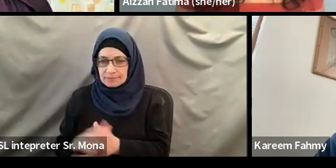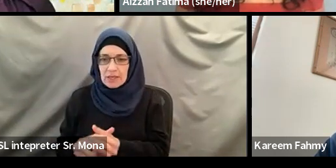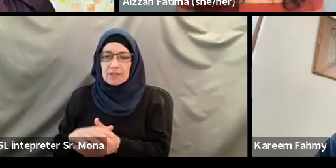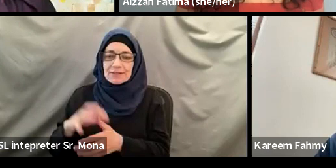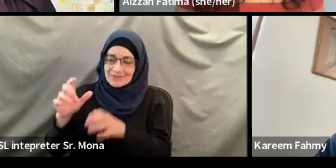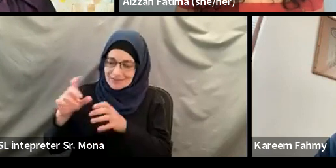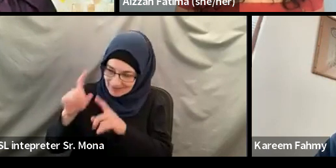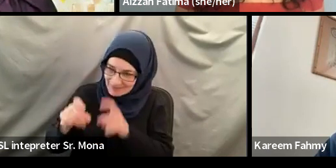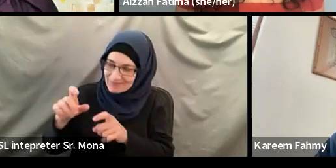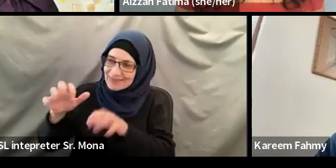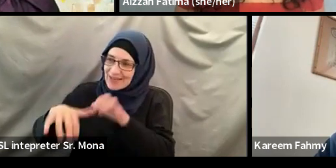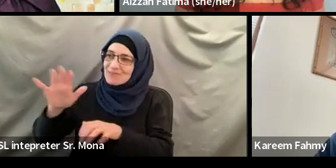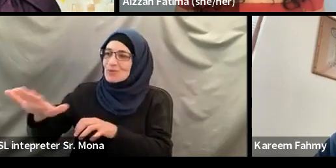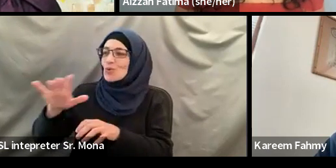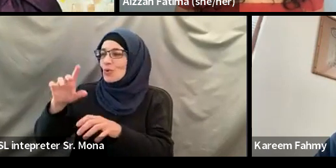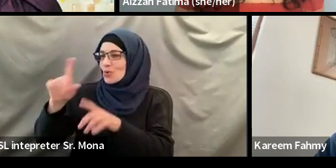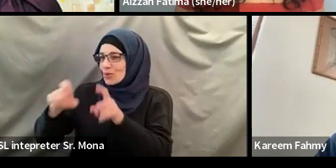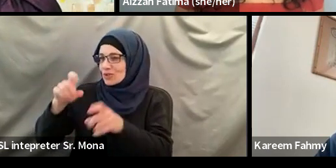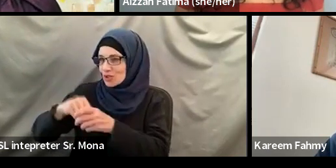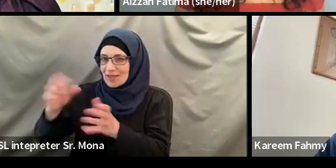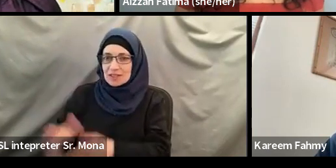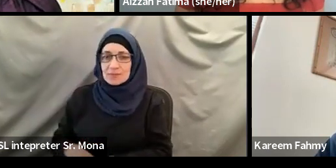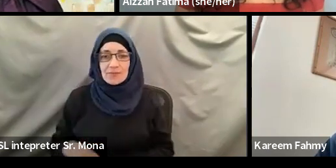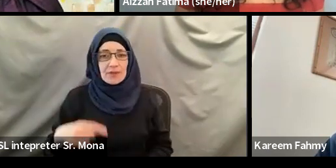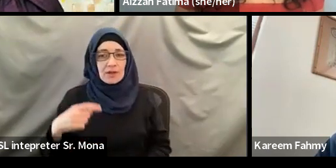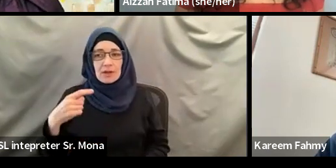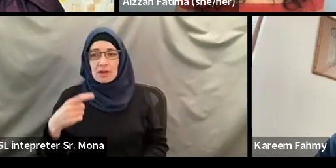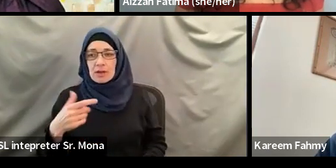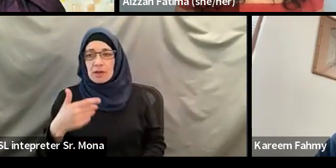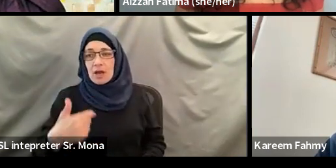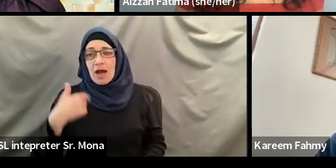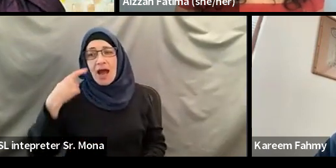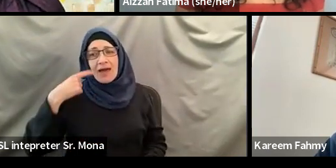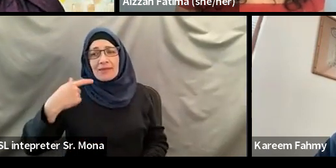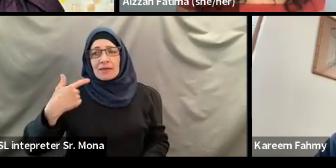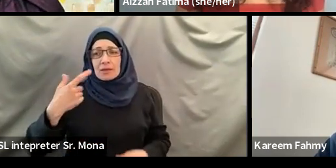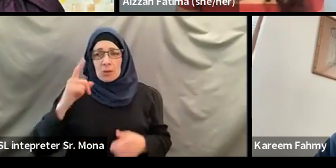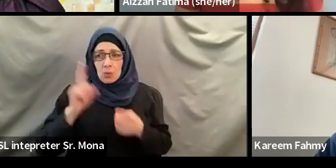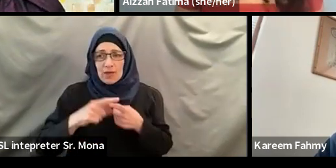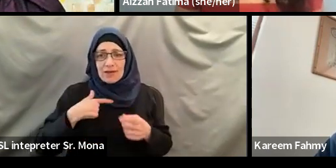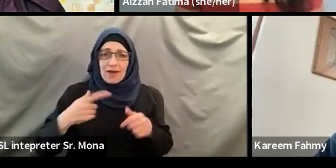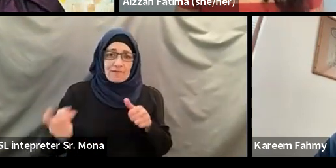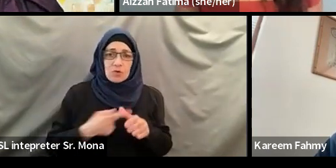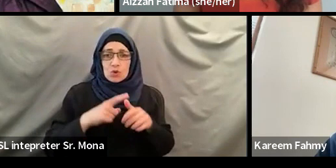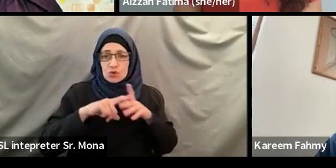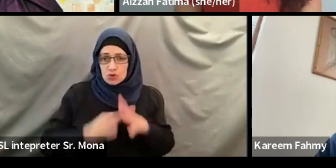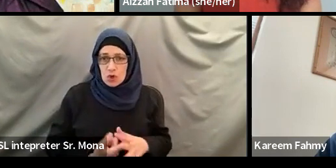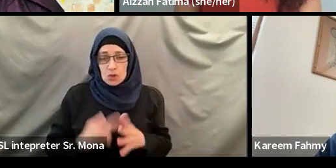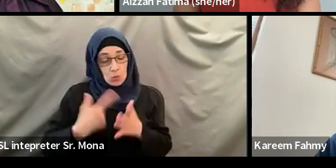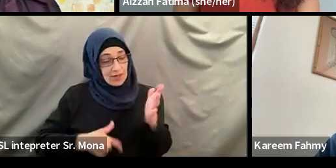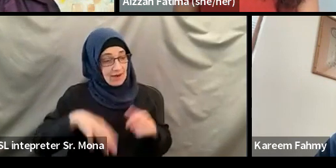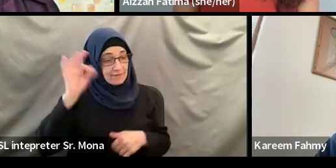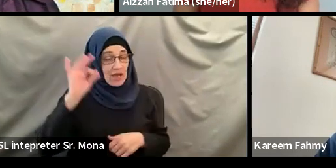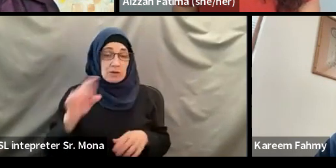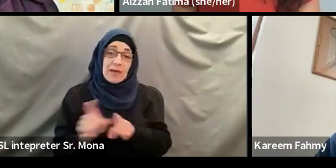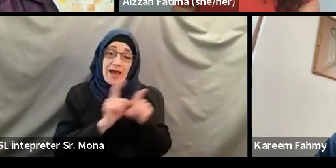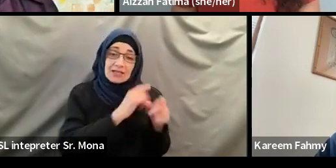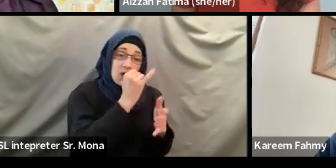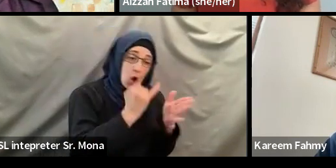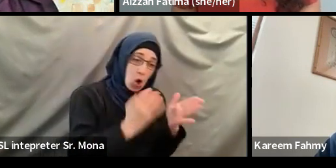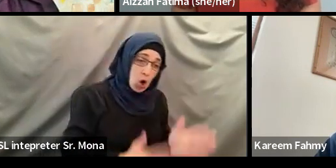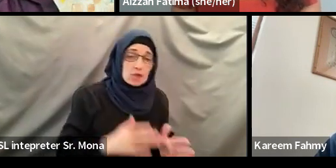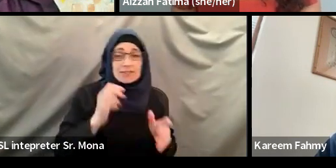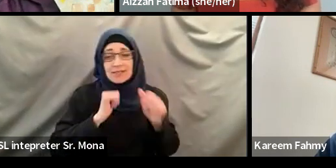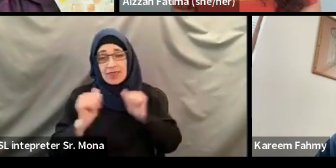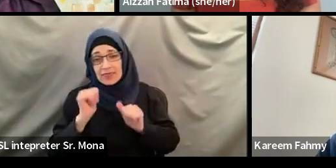I think one of the things that I found when I first started as an artist, both as a theater maker and as a filmmaker, is